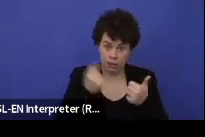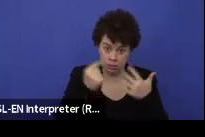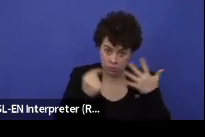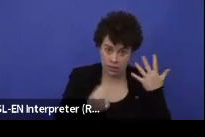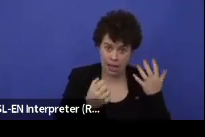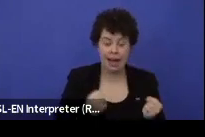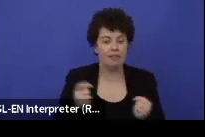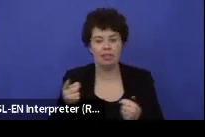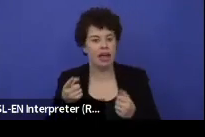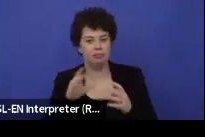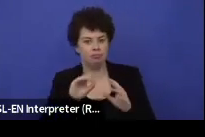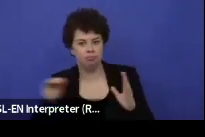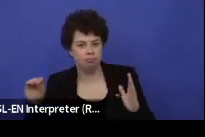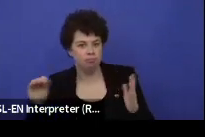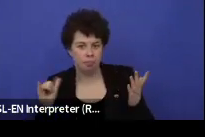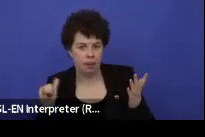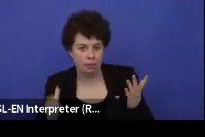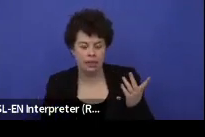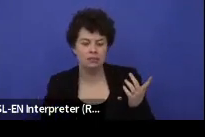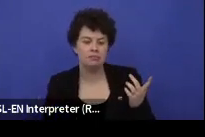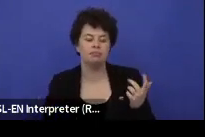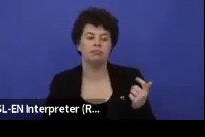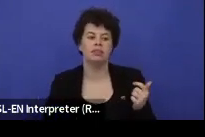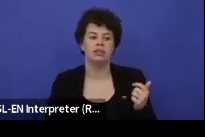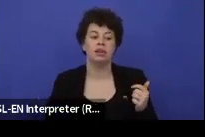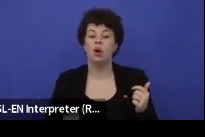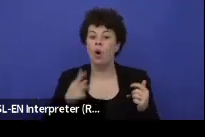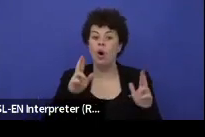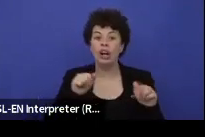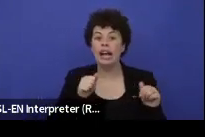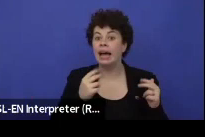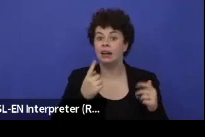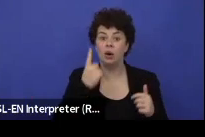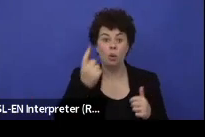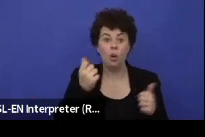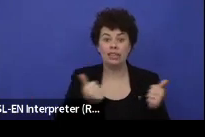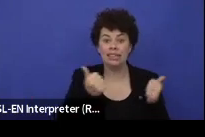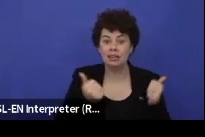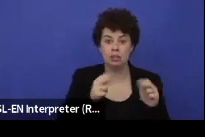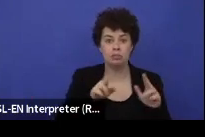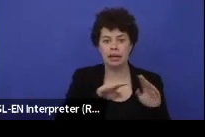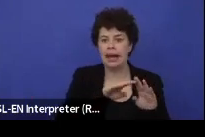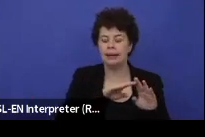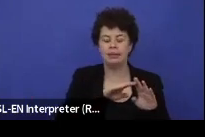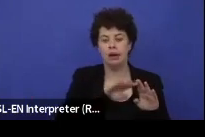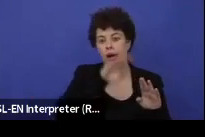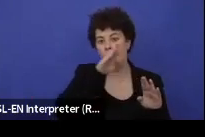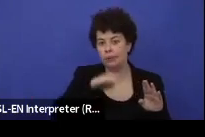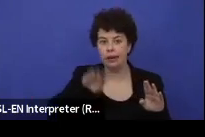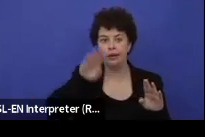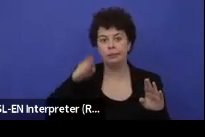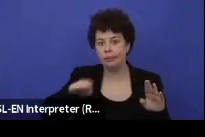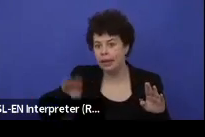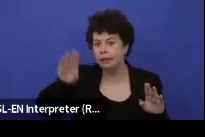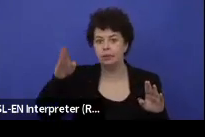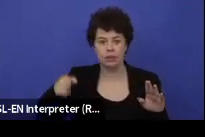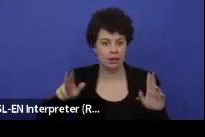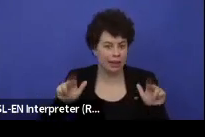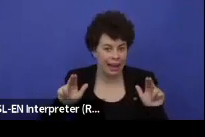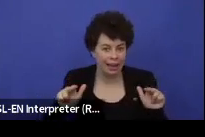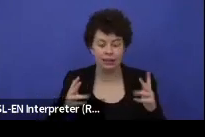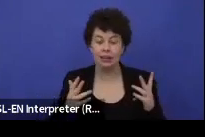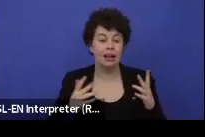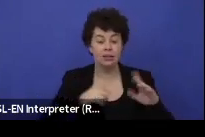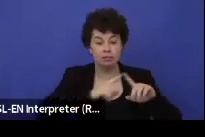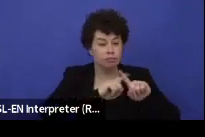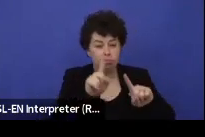The symptoms, it can be the same symptom, but it can be better or it can be worse. It can fluctuate. And for some people as